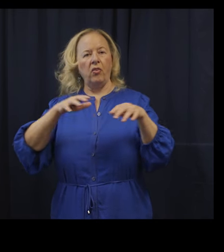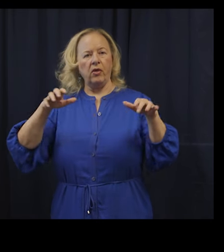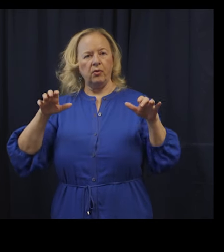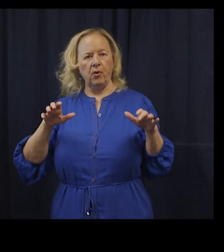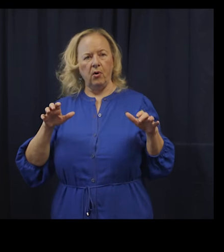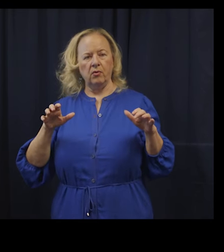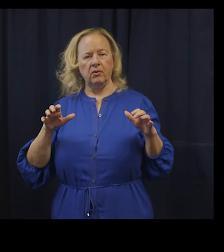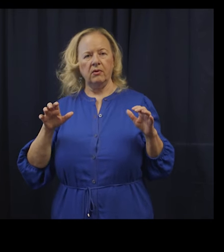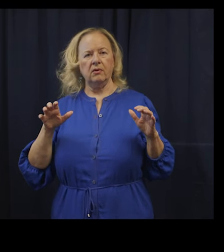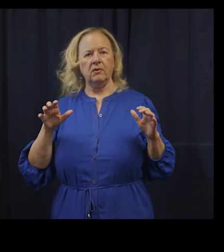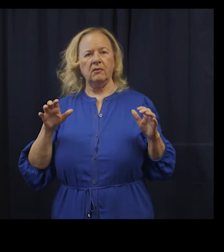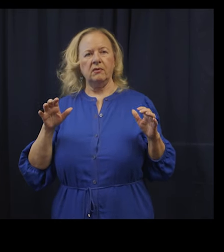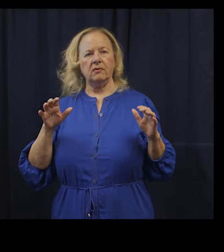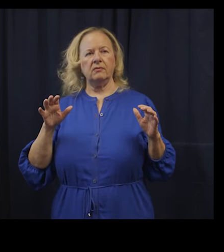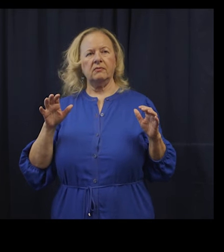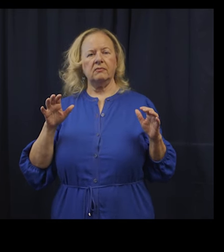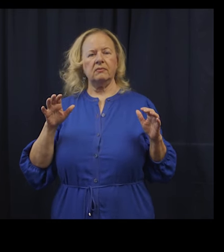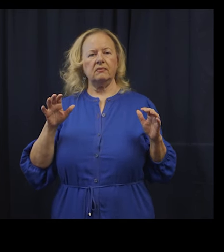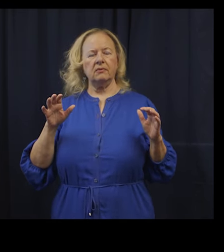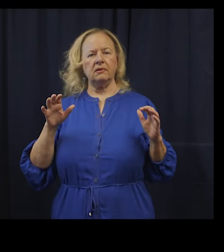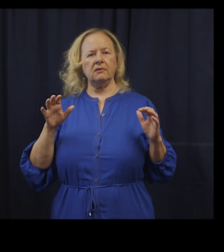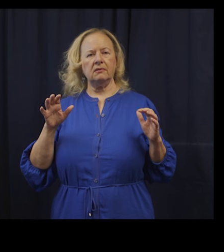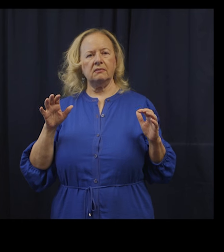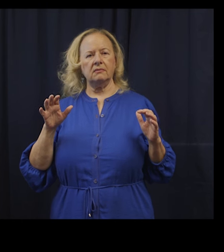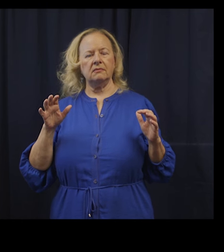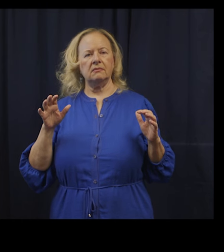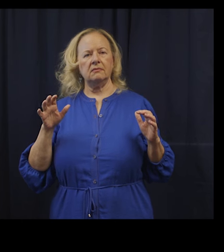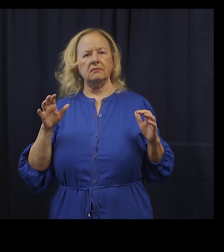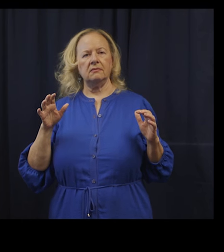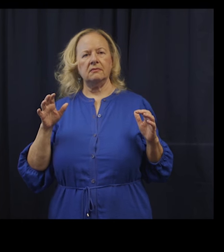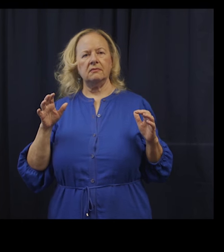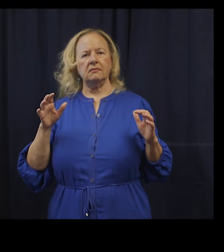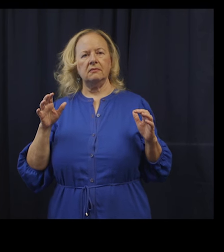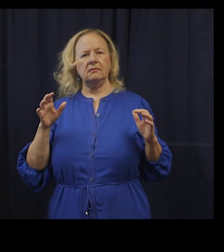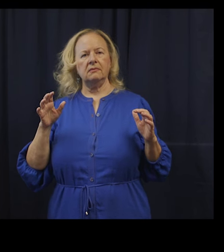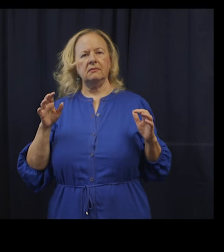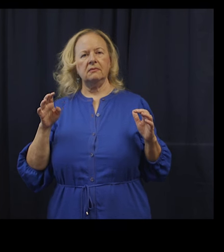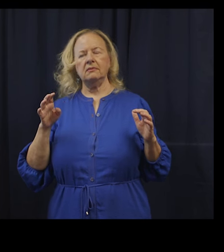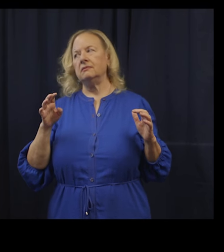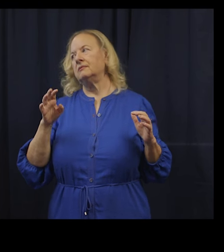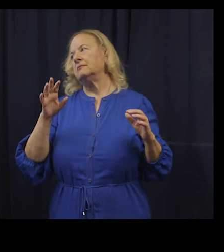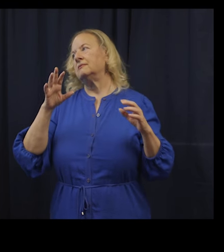who Messiah is, the son of David. Now, isn't that fun?